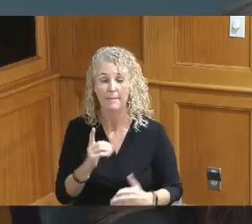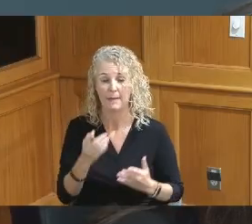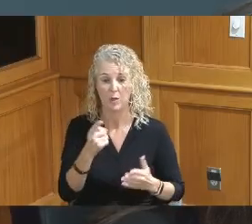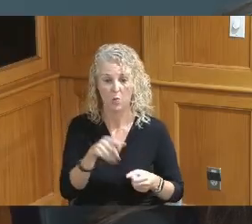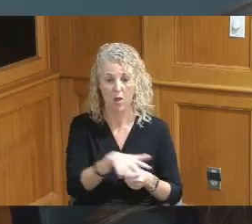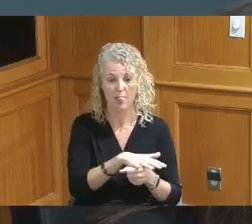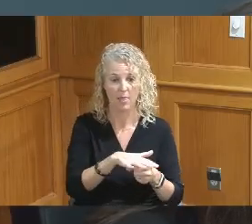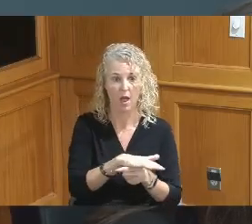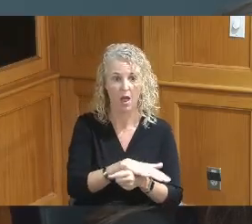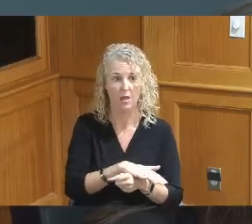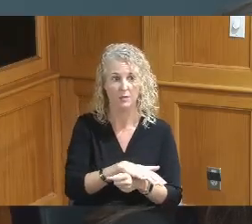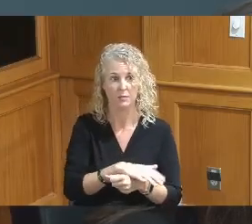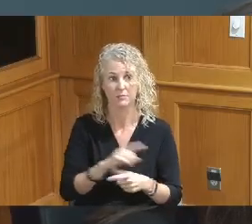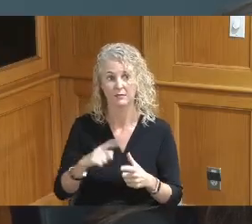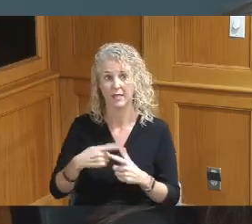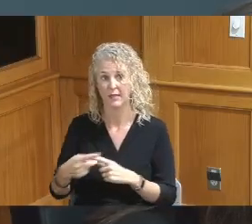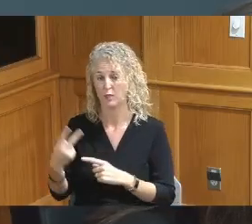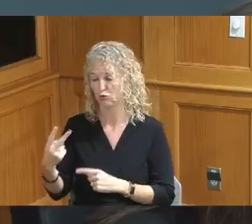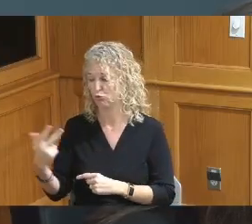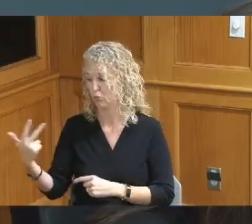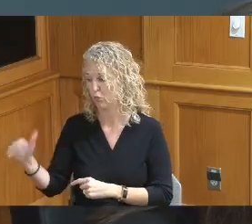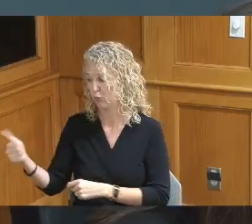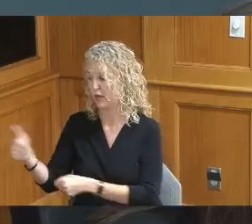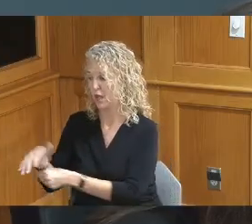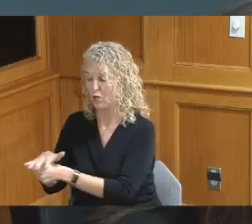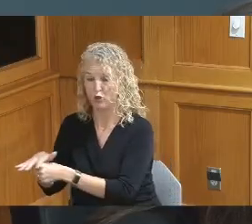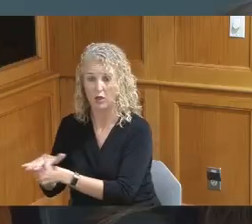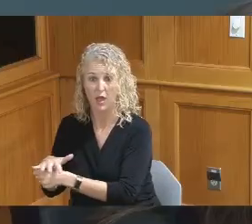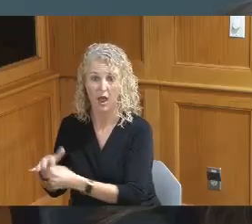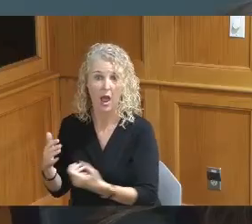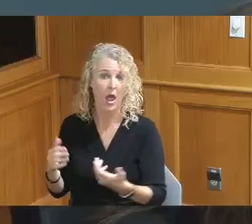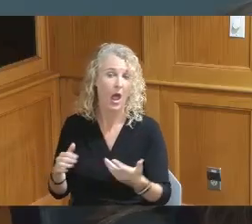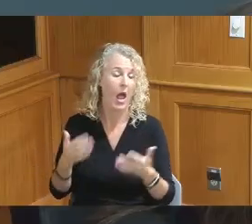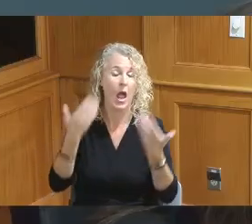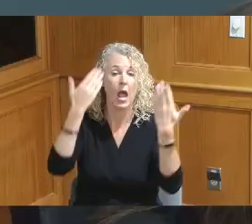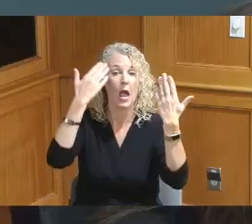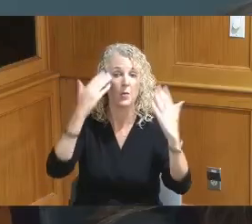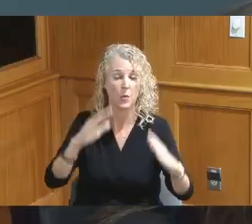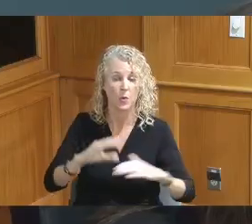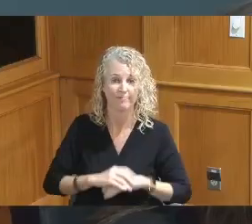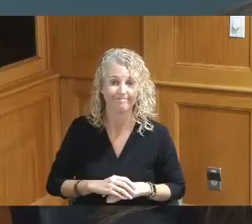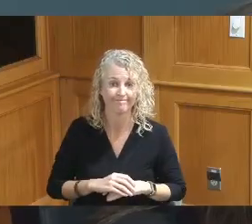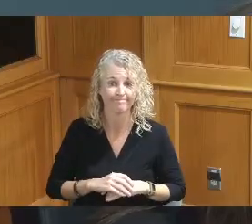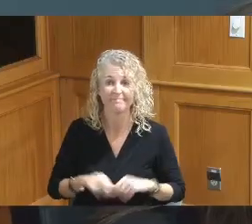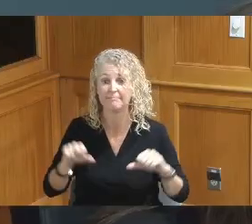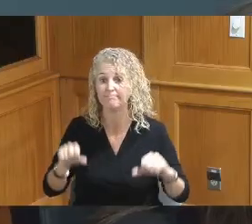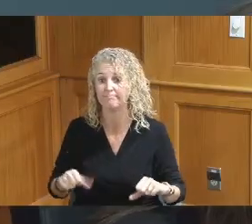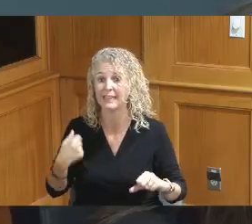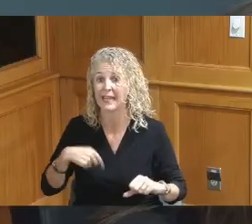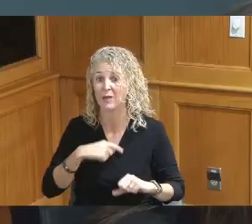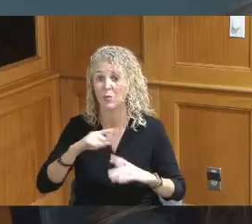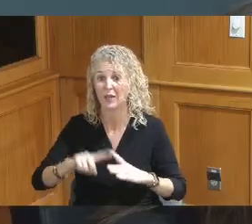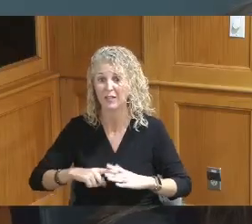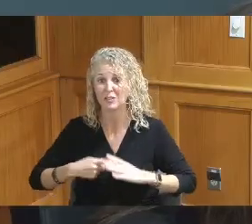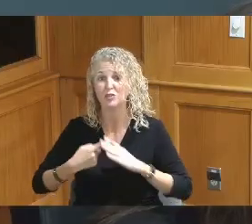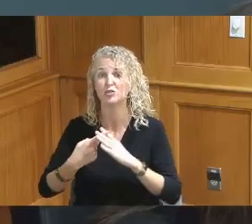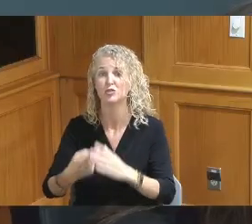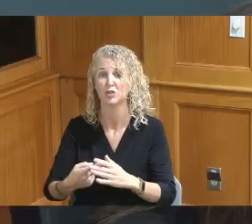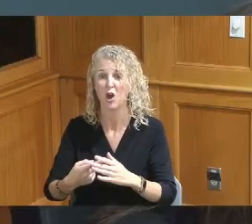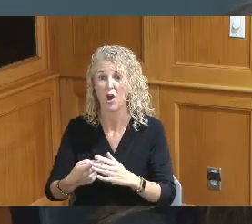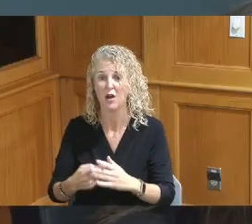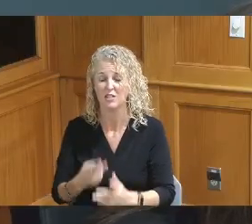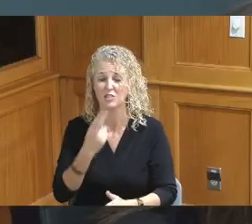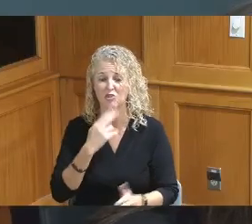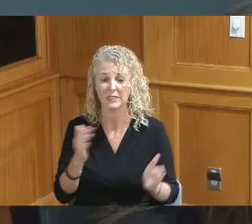lot, and then do 2 other at another lot in another community. Can we just get some